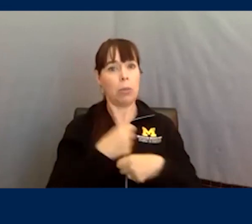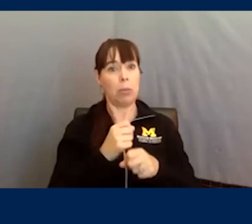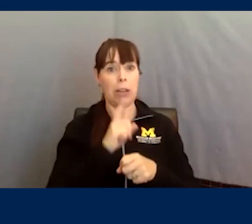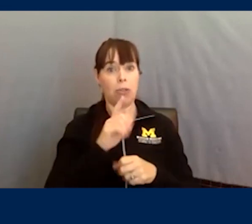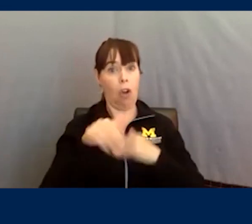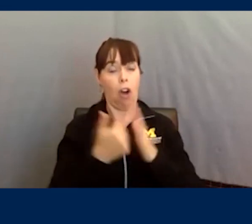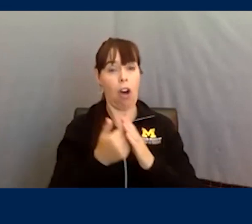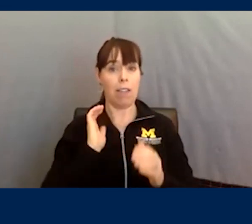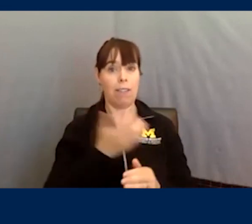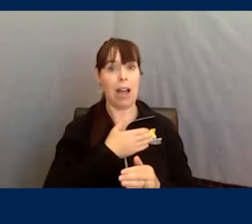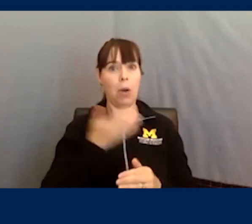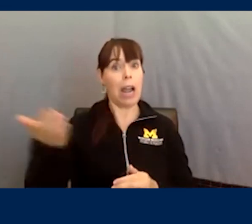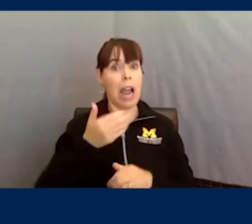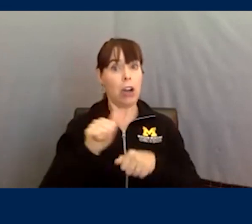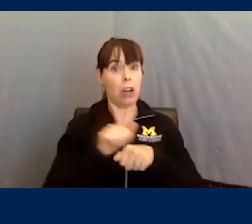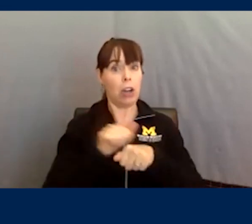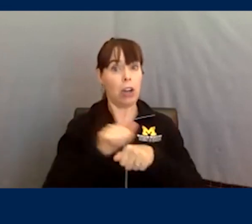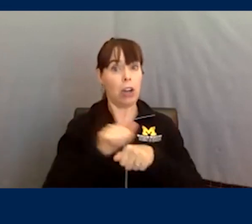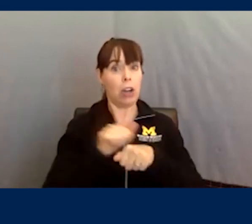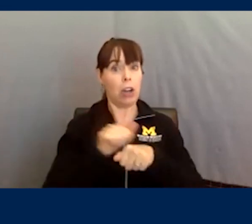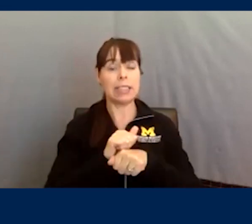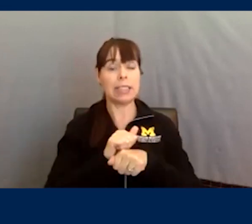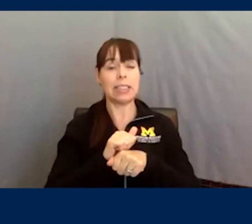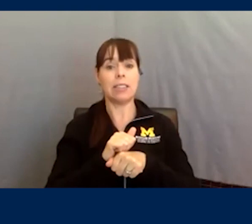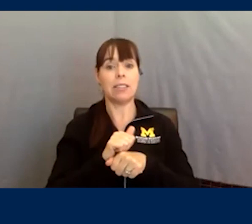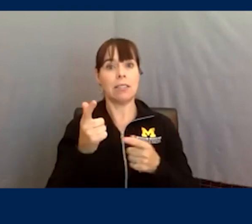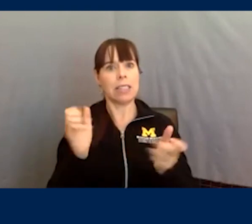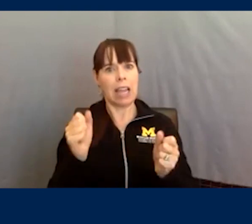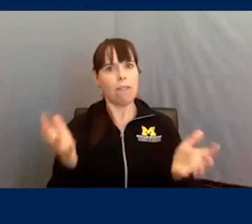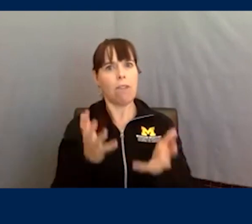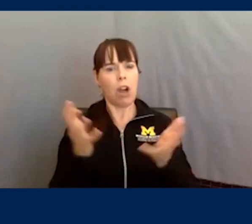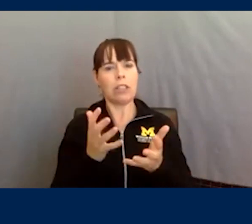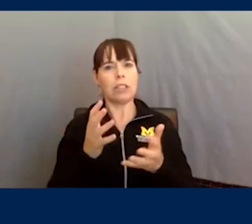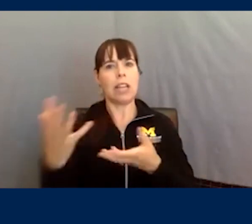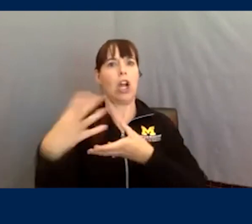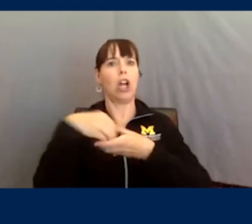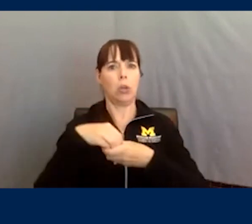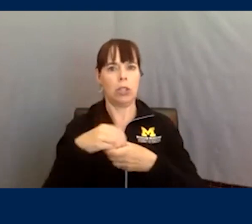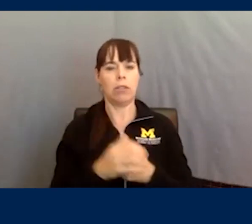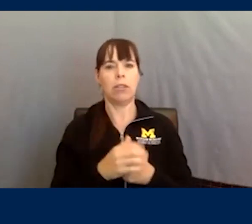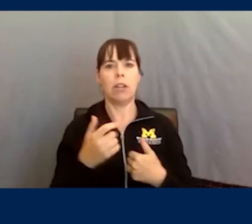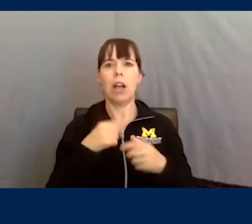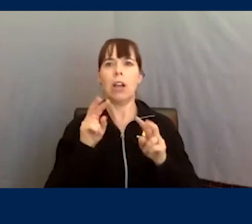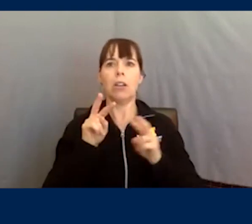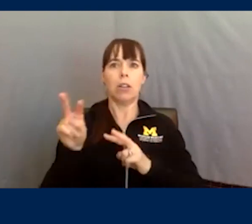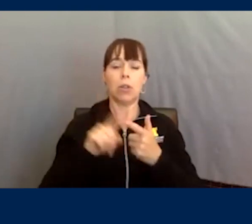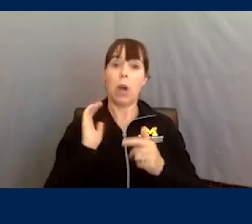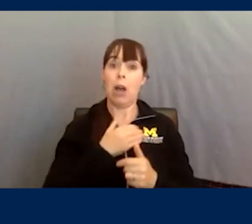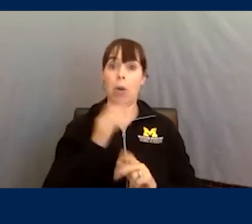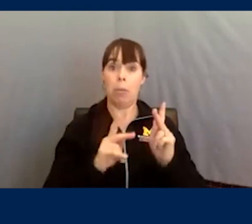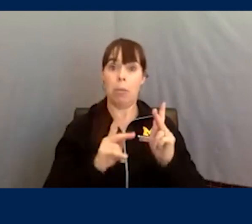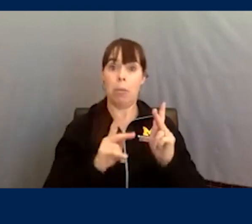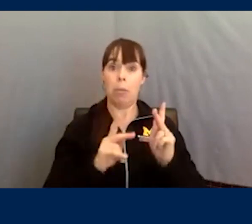all of our hiring practices are foster inclusion. And I look to our people pillar